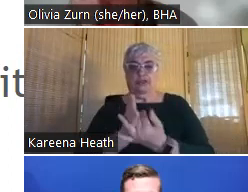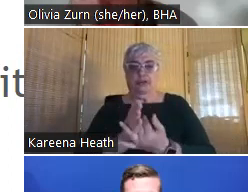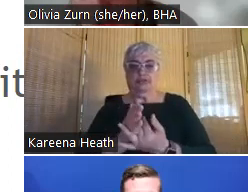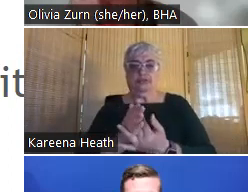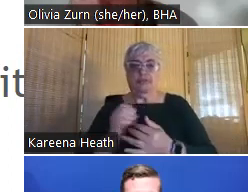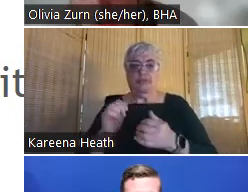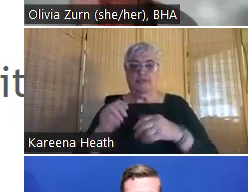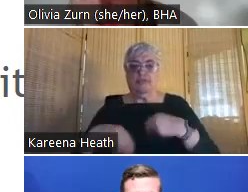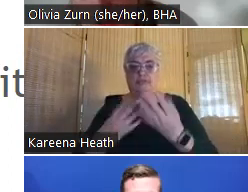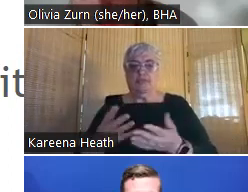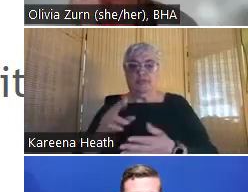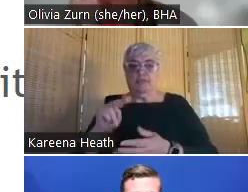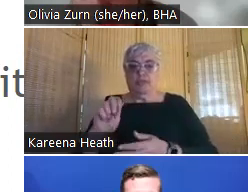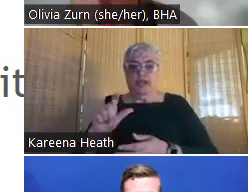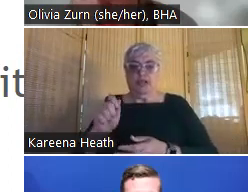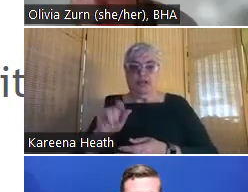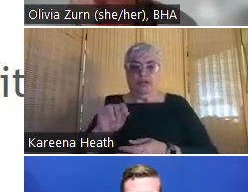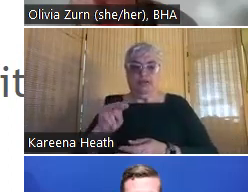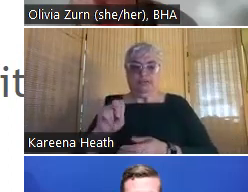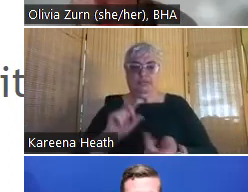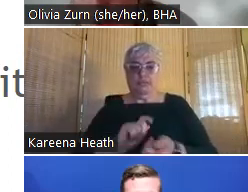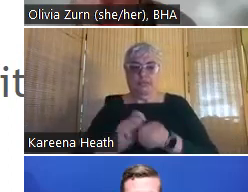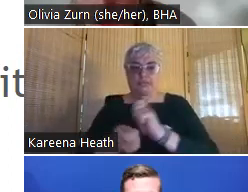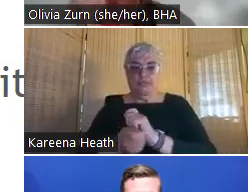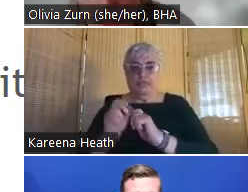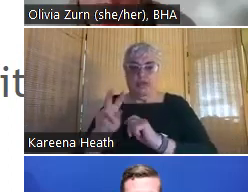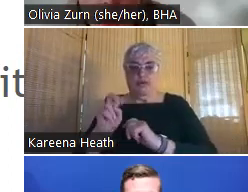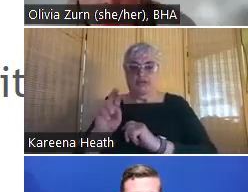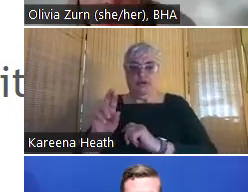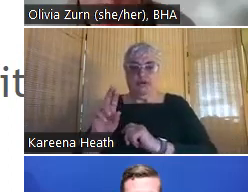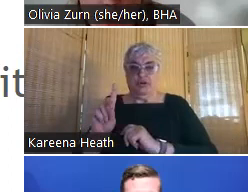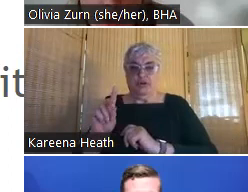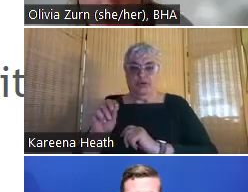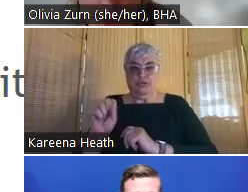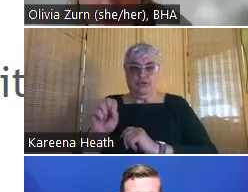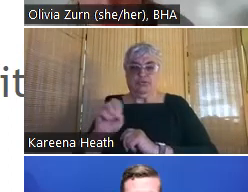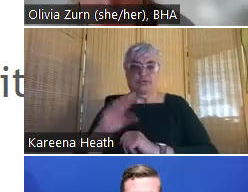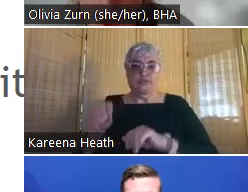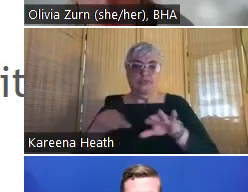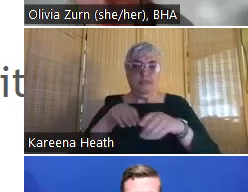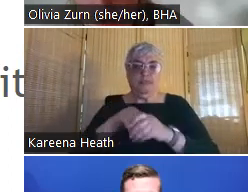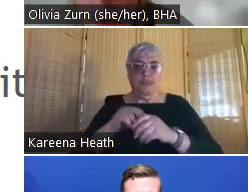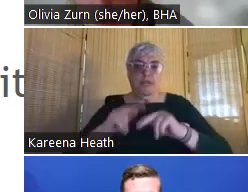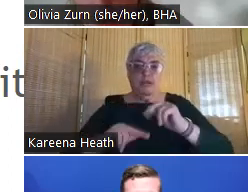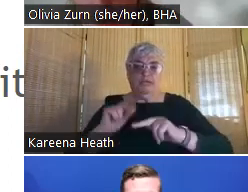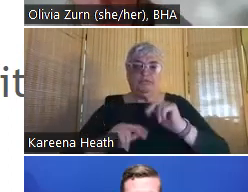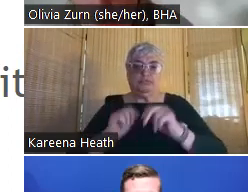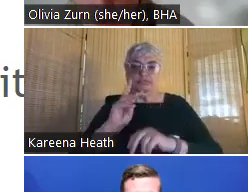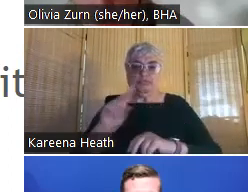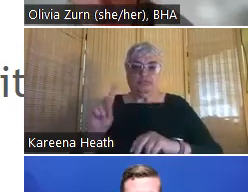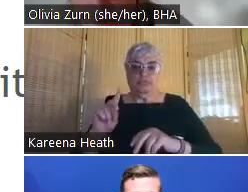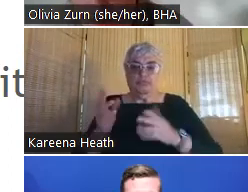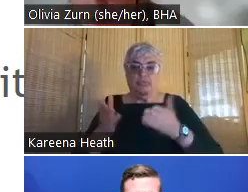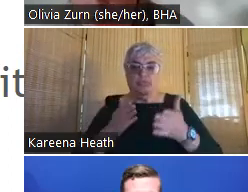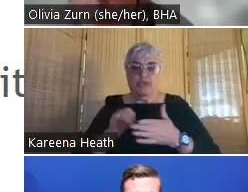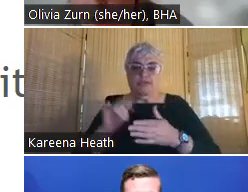the administration of naloxone to reverse an overdose if needed. And walk-in facilities may offer withdrawal management services